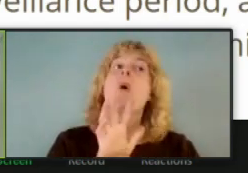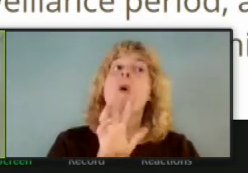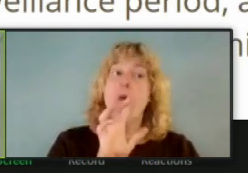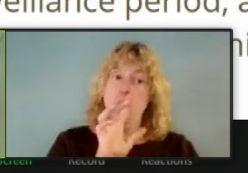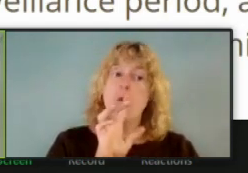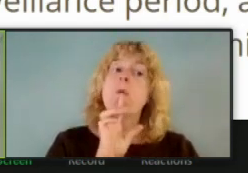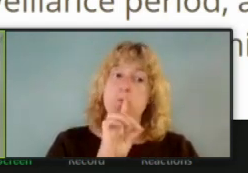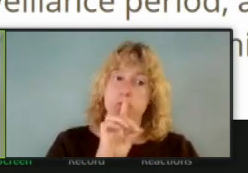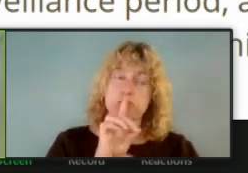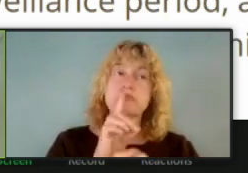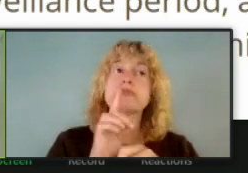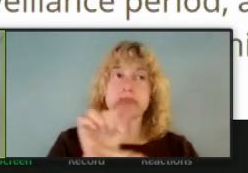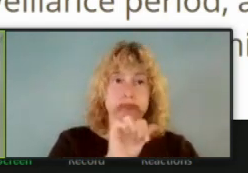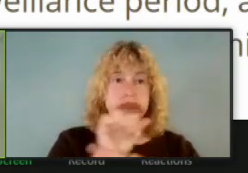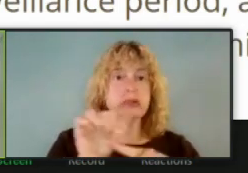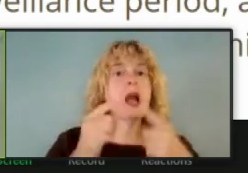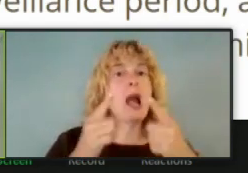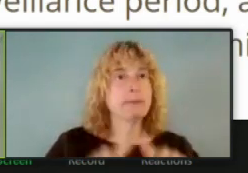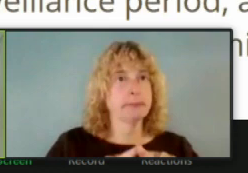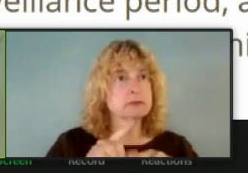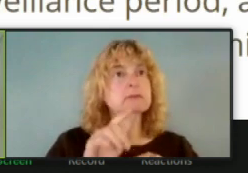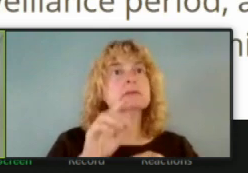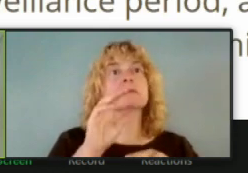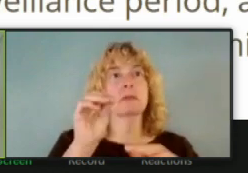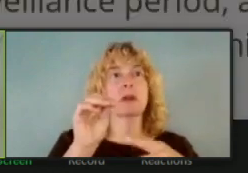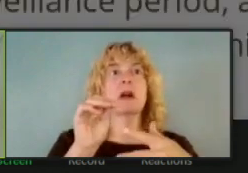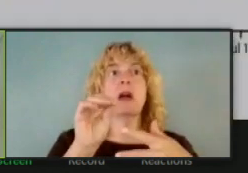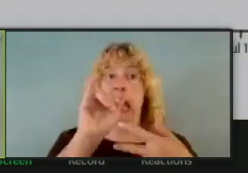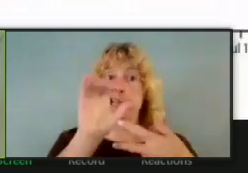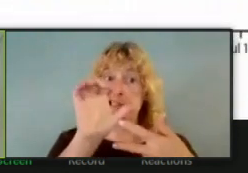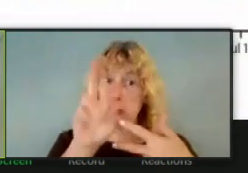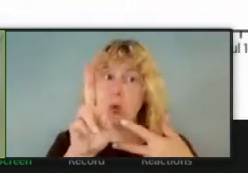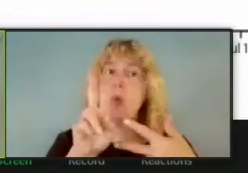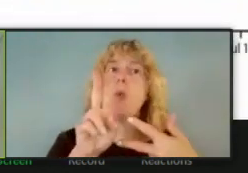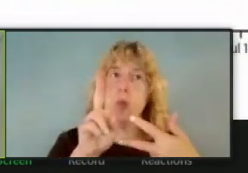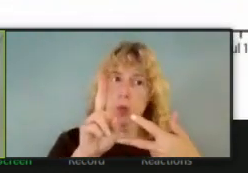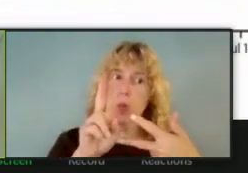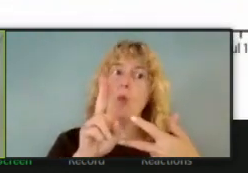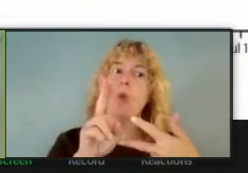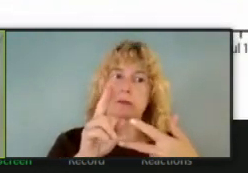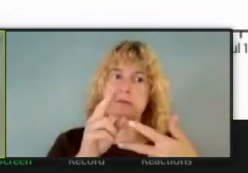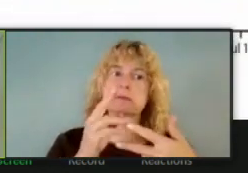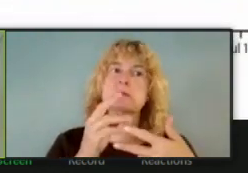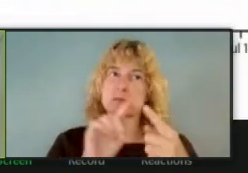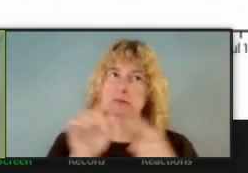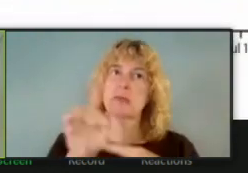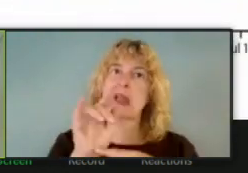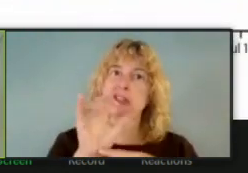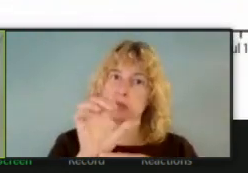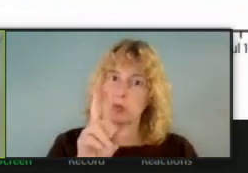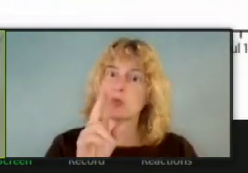go to the ICU who are not, you know, very critically ill. And then one other